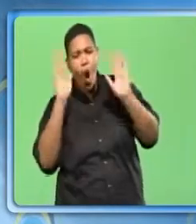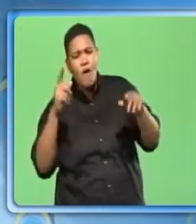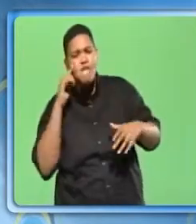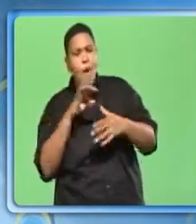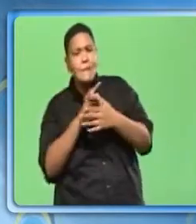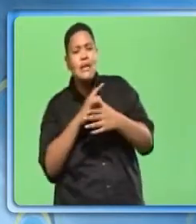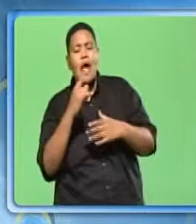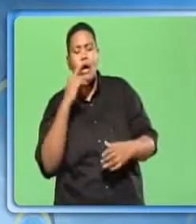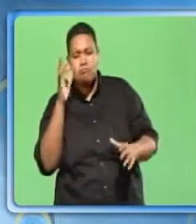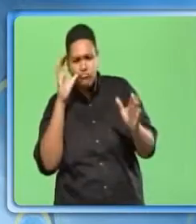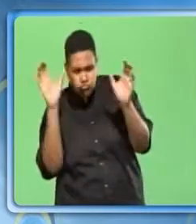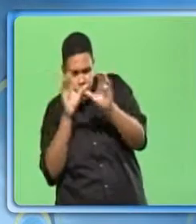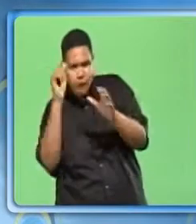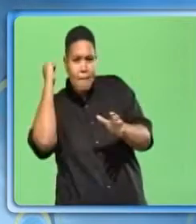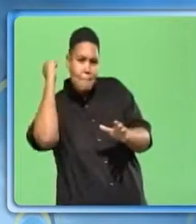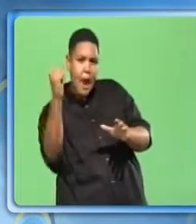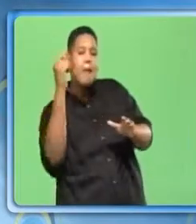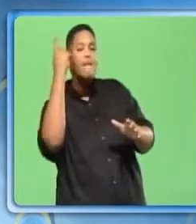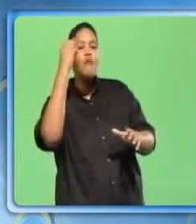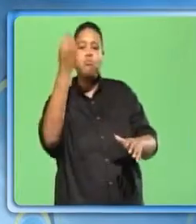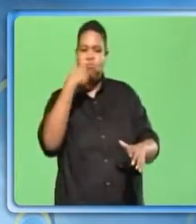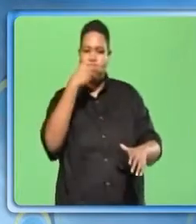for consumption.